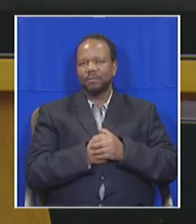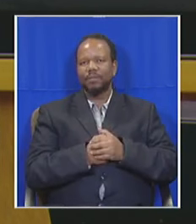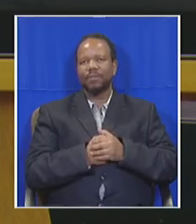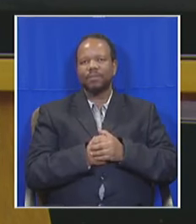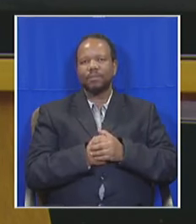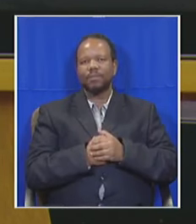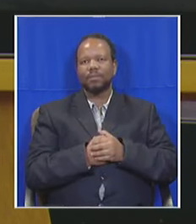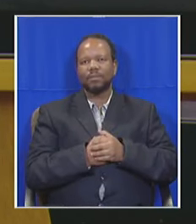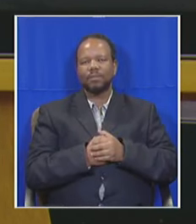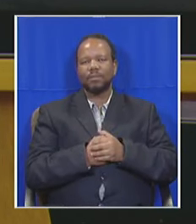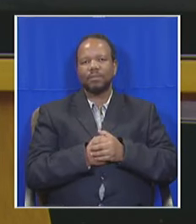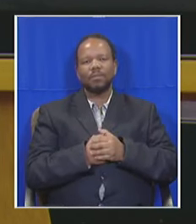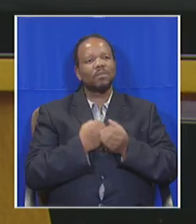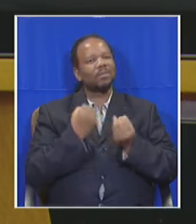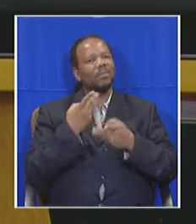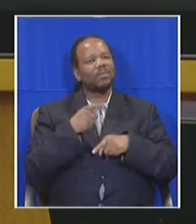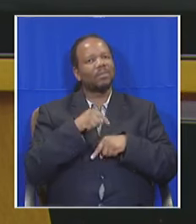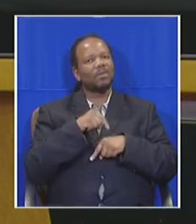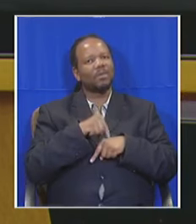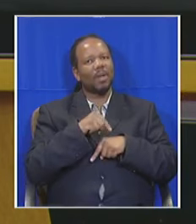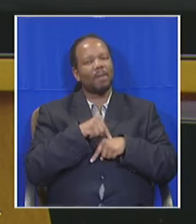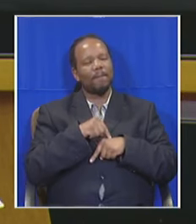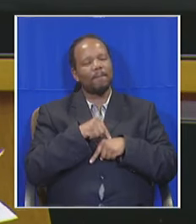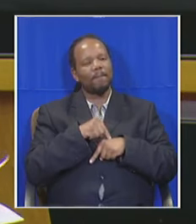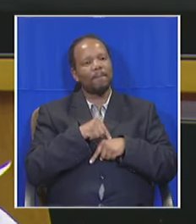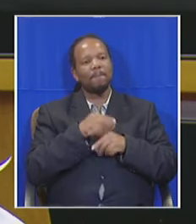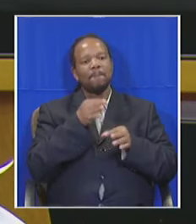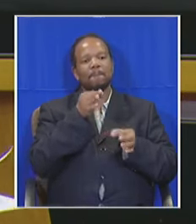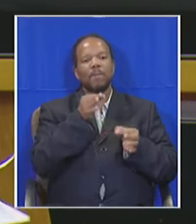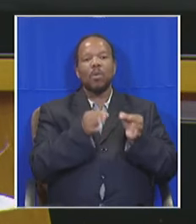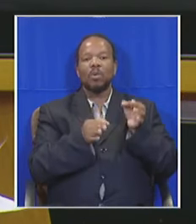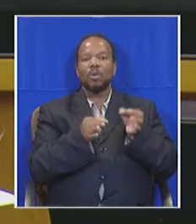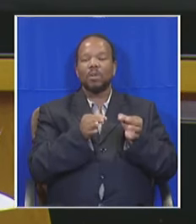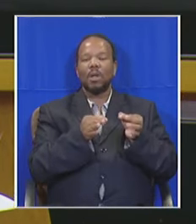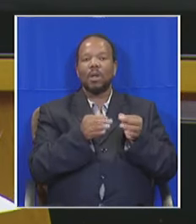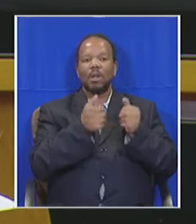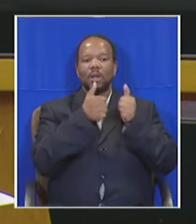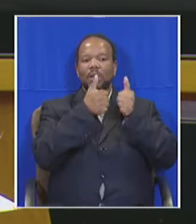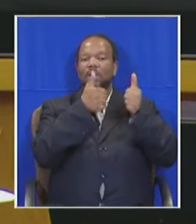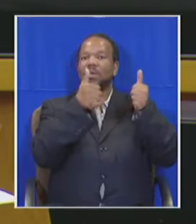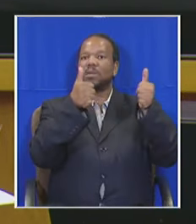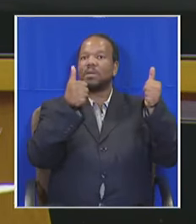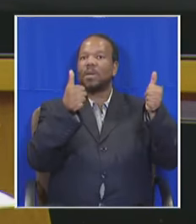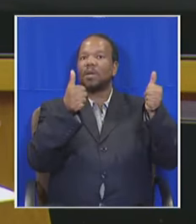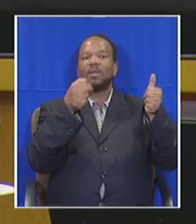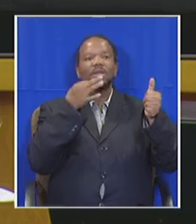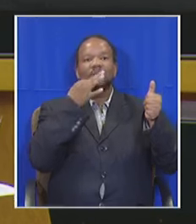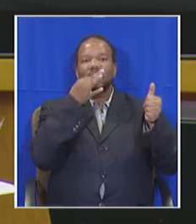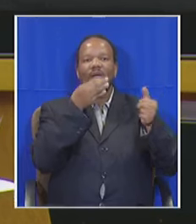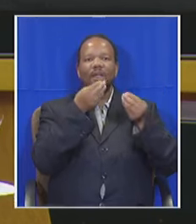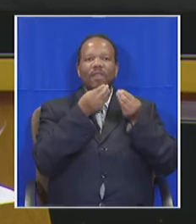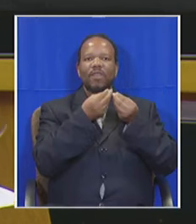often, we find political leaders saying things and doing things that are